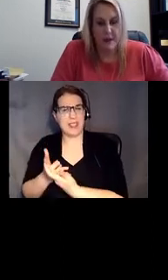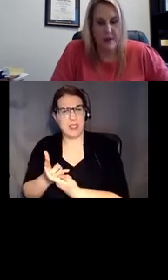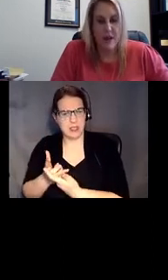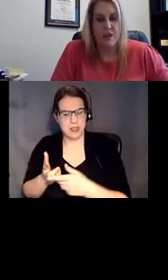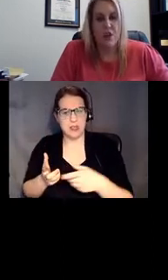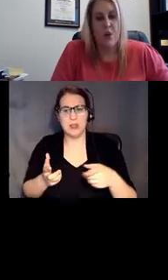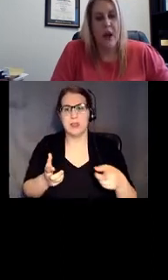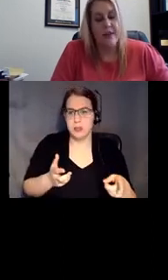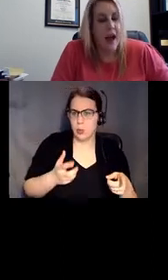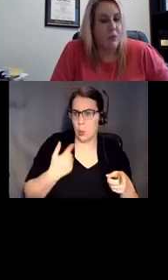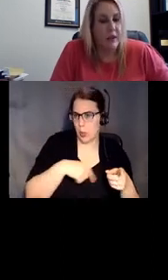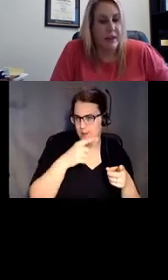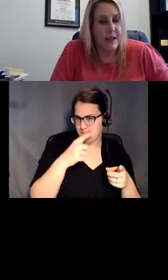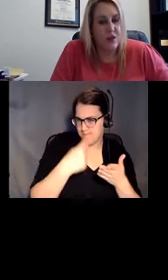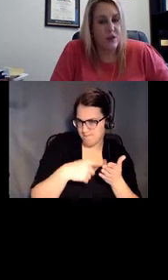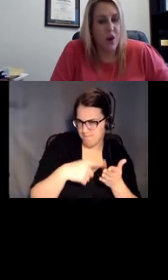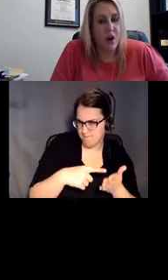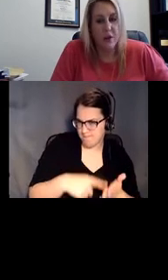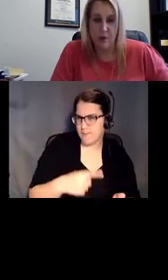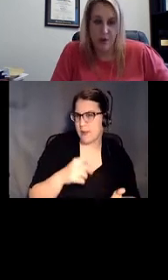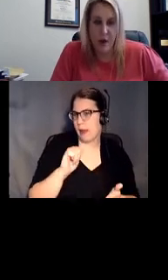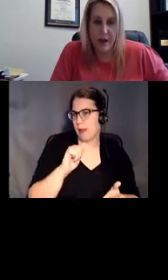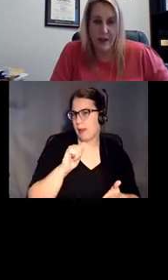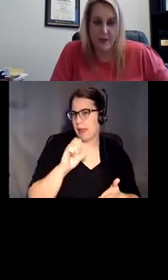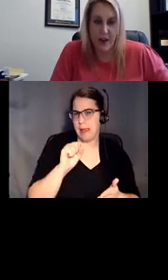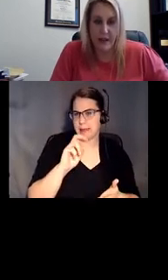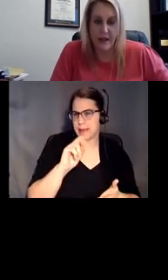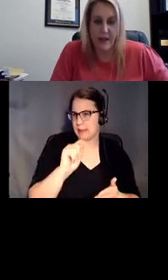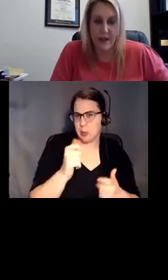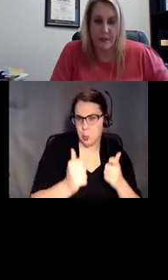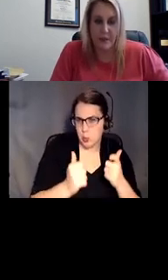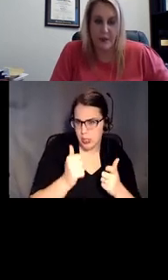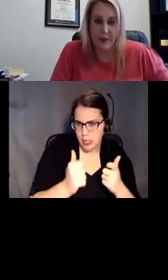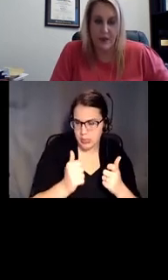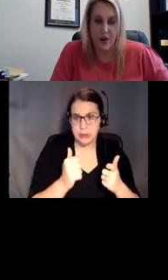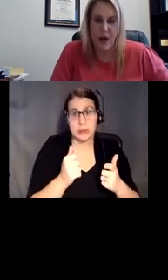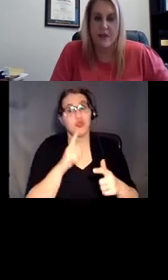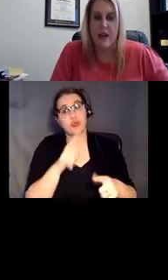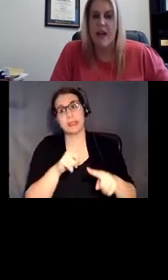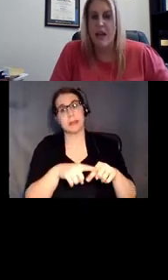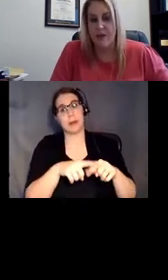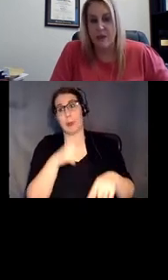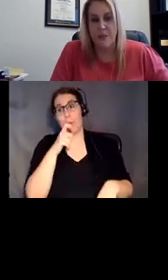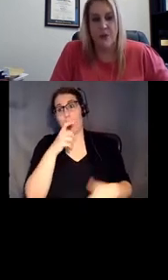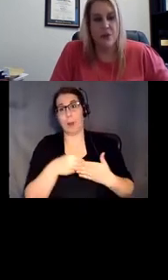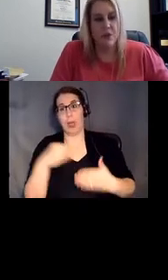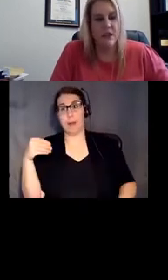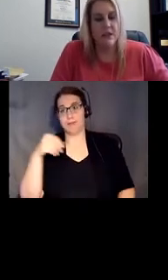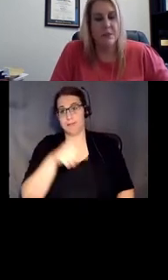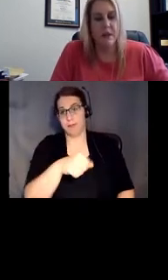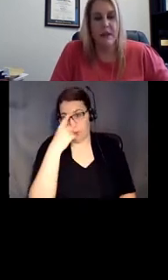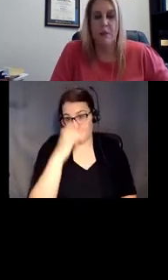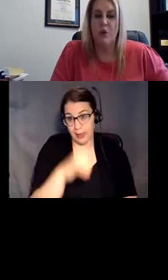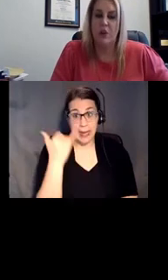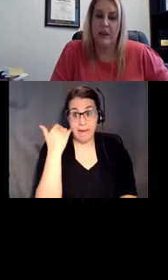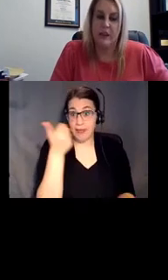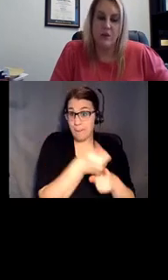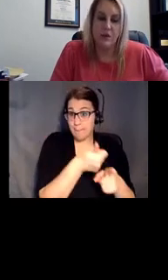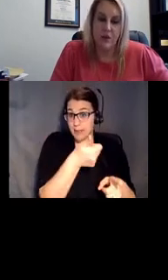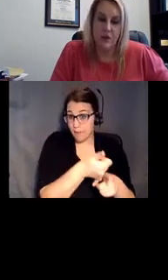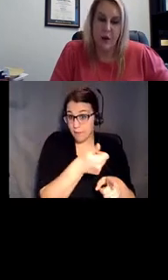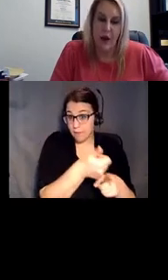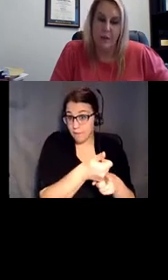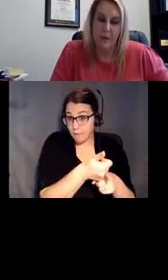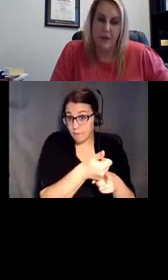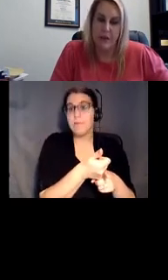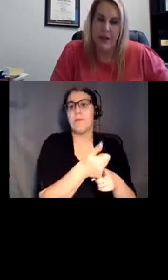be best. So, and that really hinges on whose money is funding the supplemental needs trust. If it's the person with a disability, we're looking at